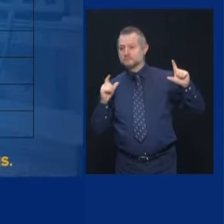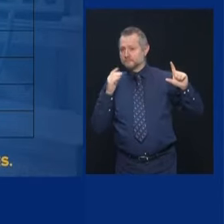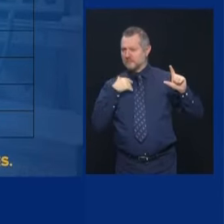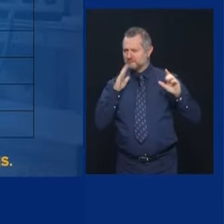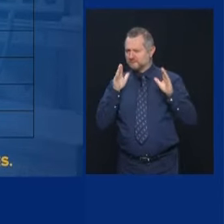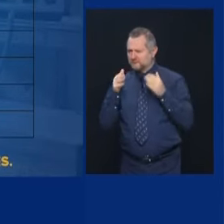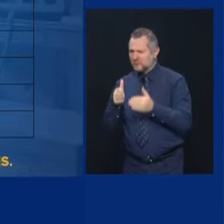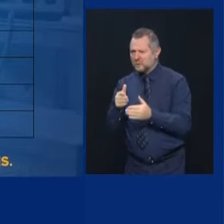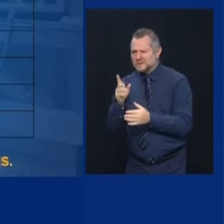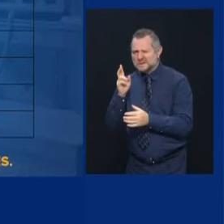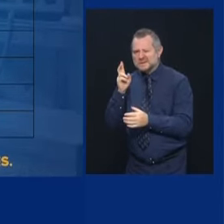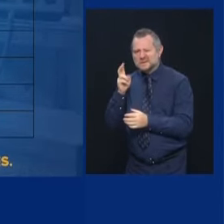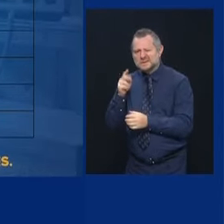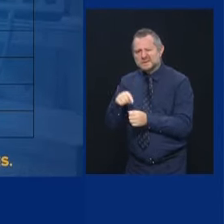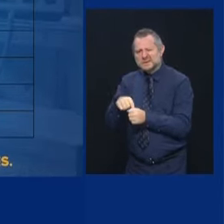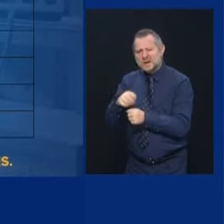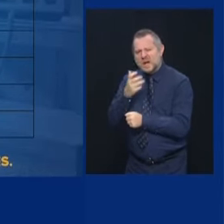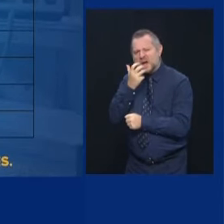hotspots.